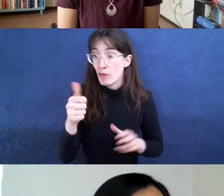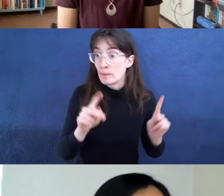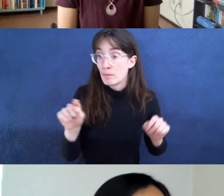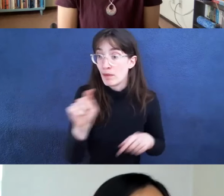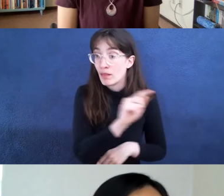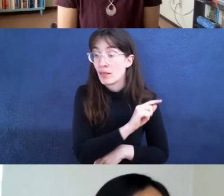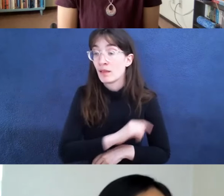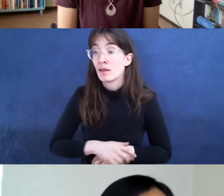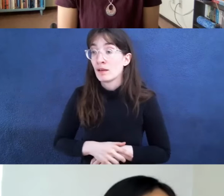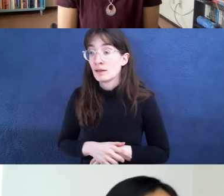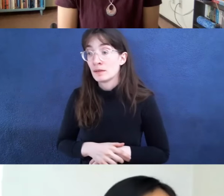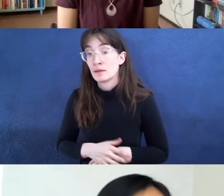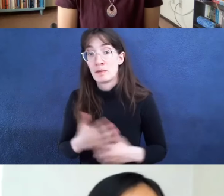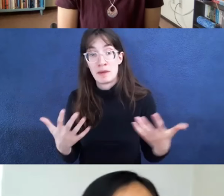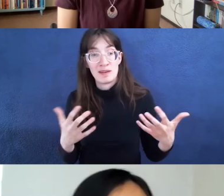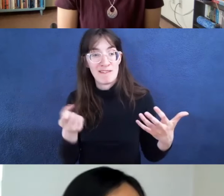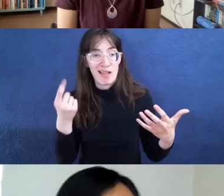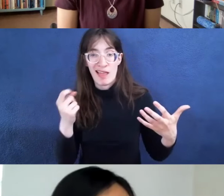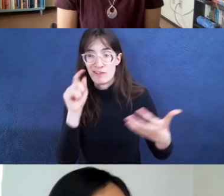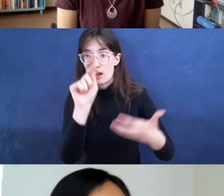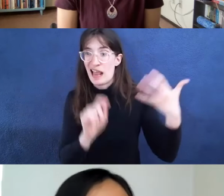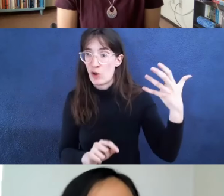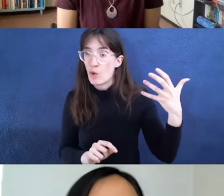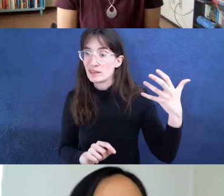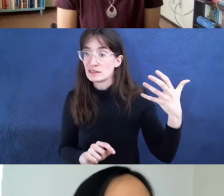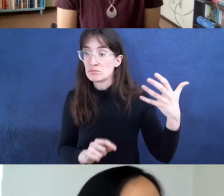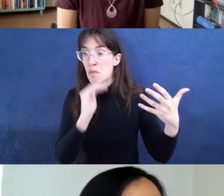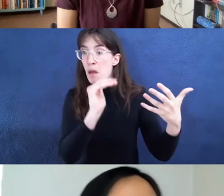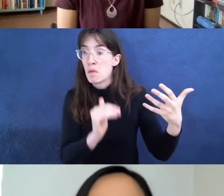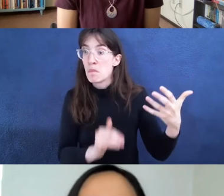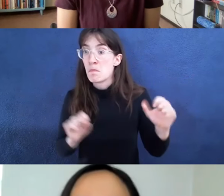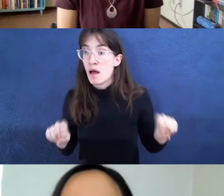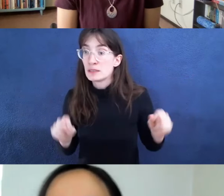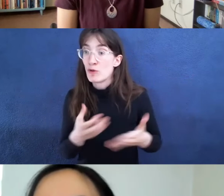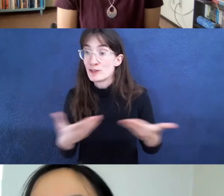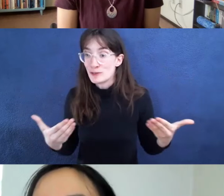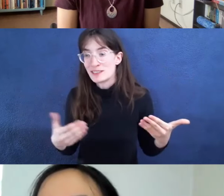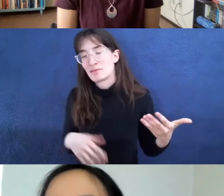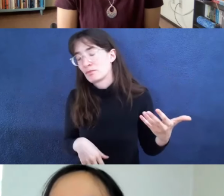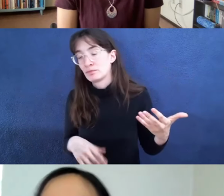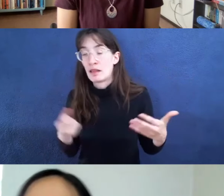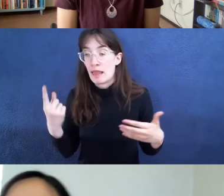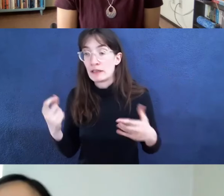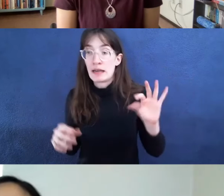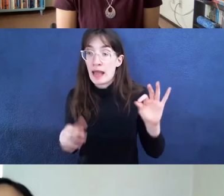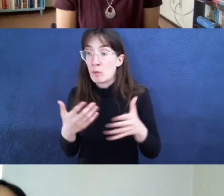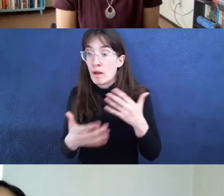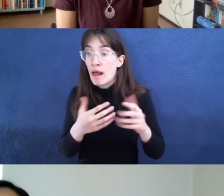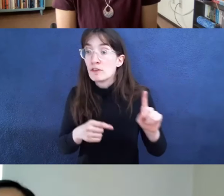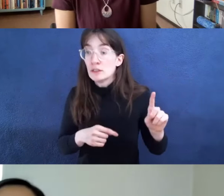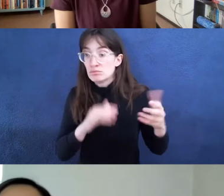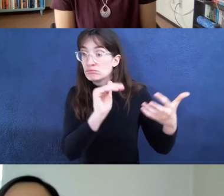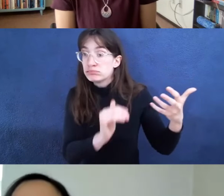these 11 categories, 9 categories or anything.